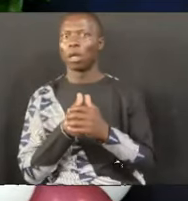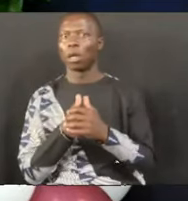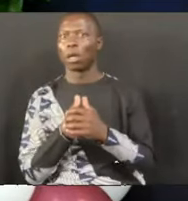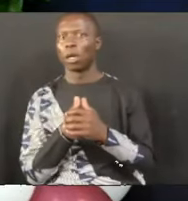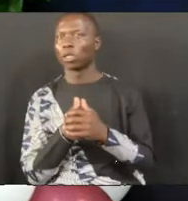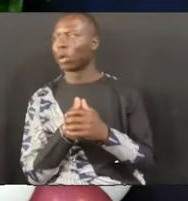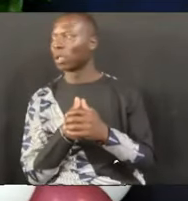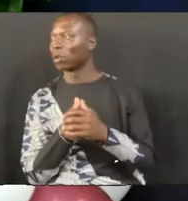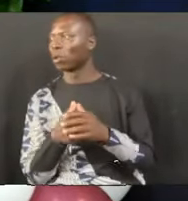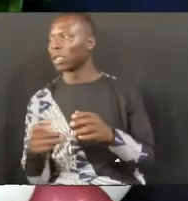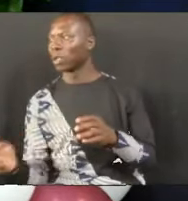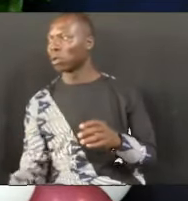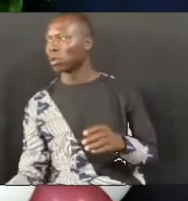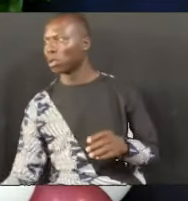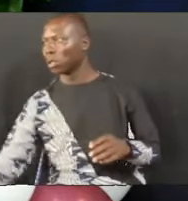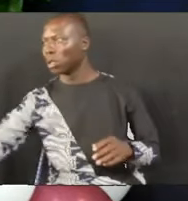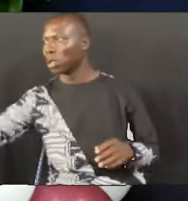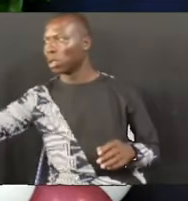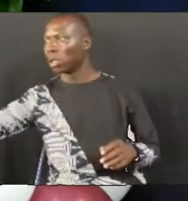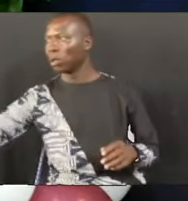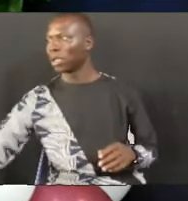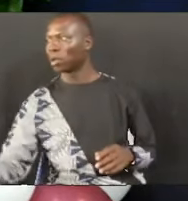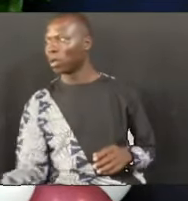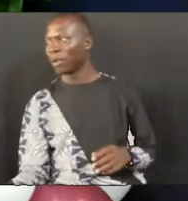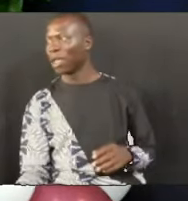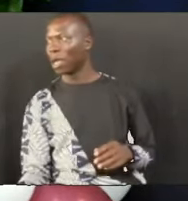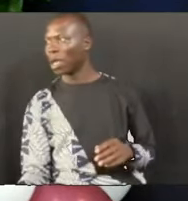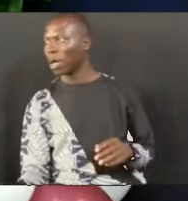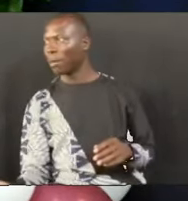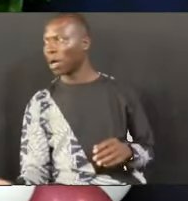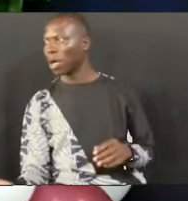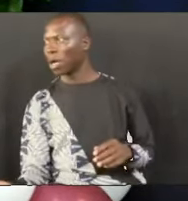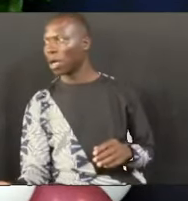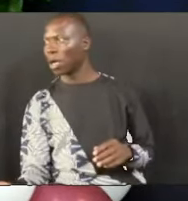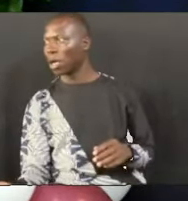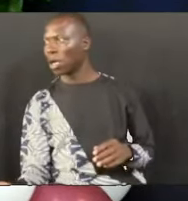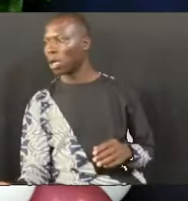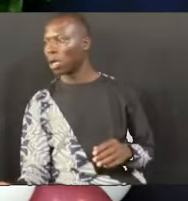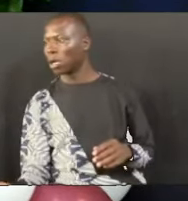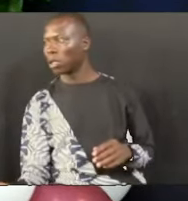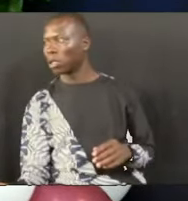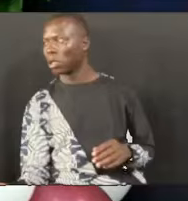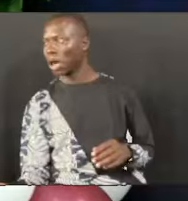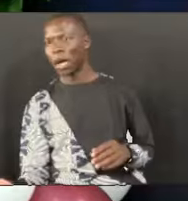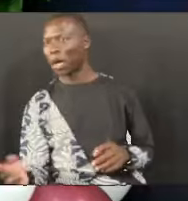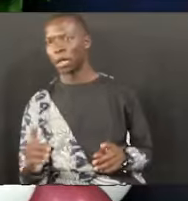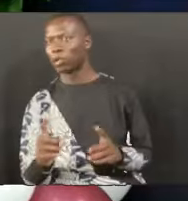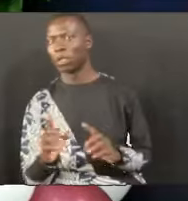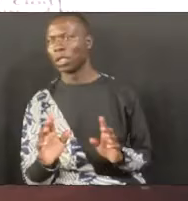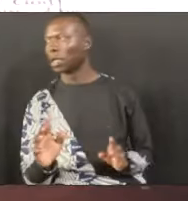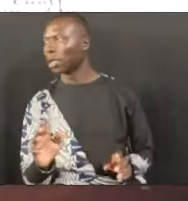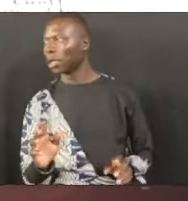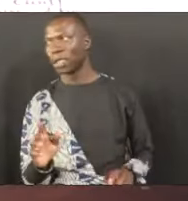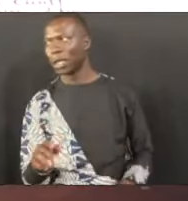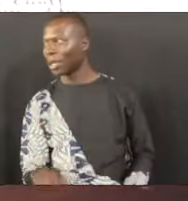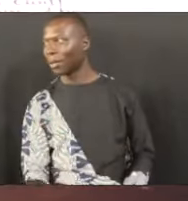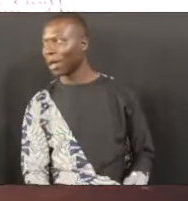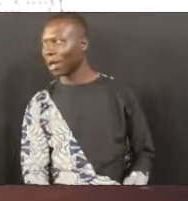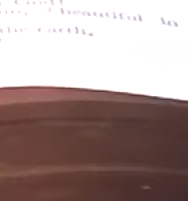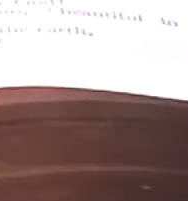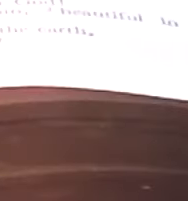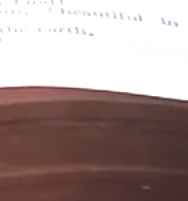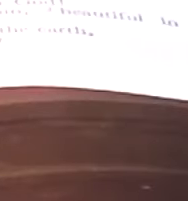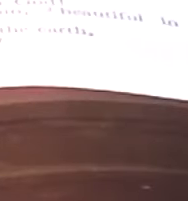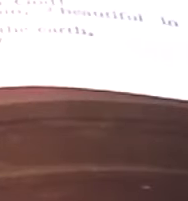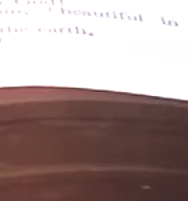And especially when it came to welcoming and we had to do that song. I just felt at home.